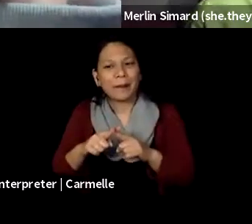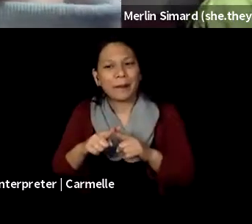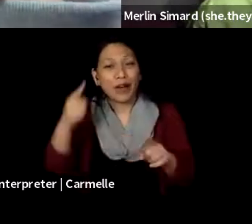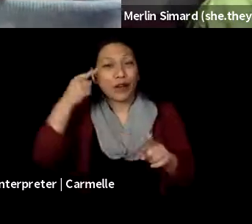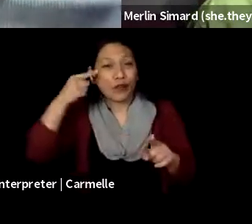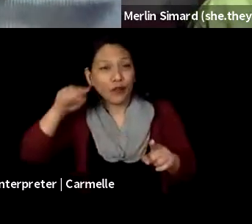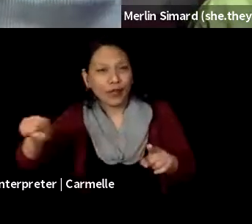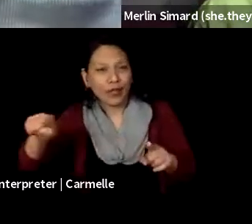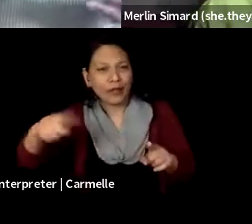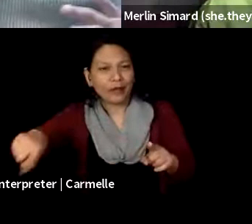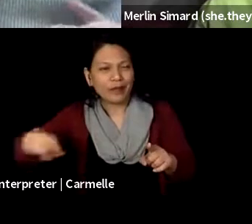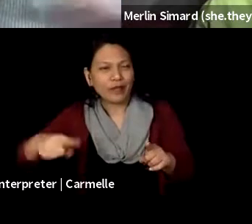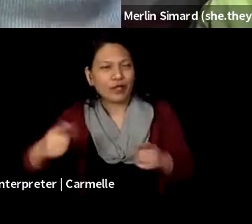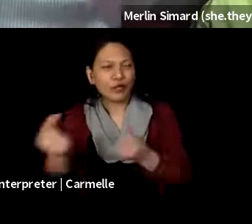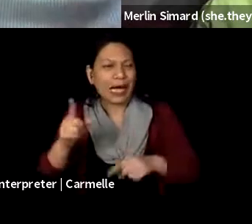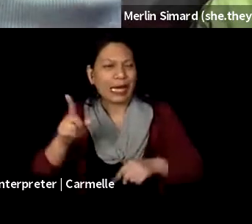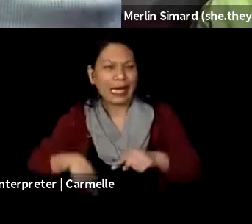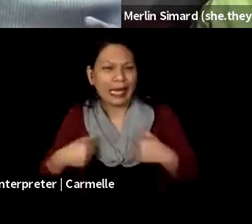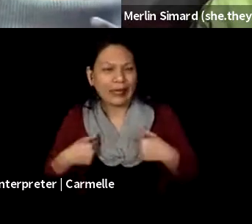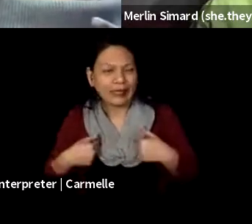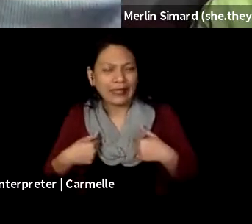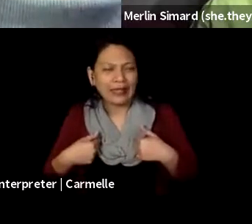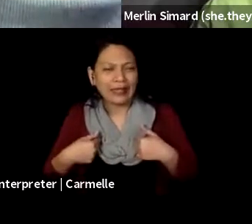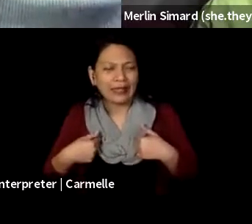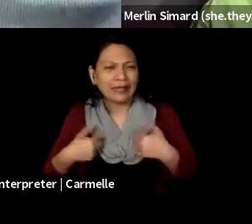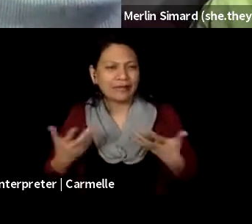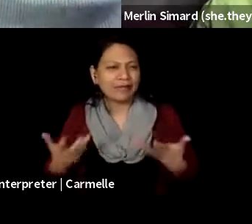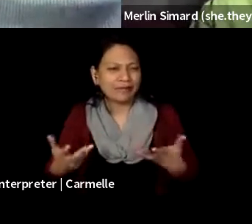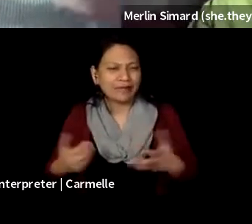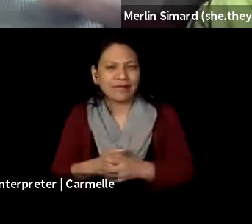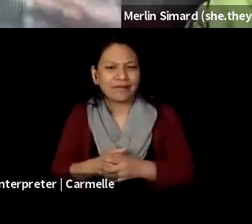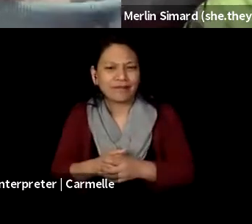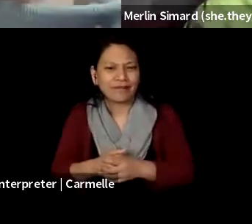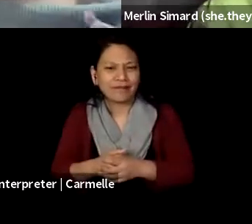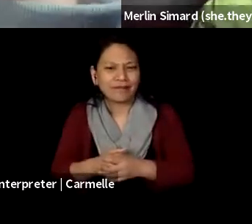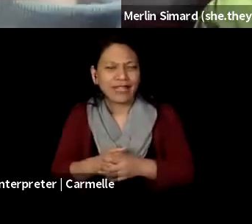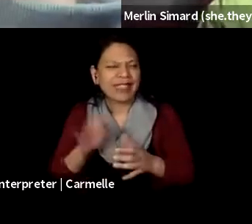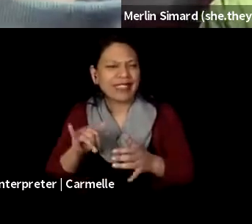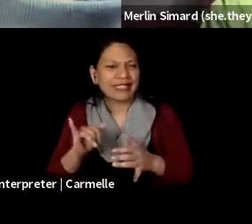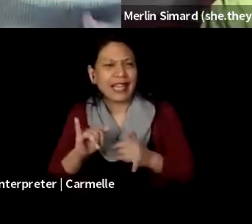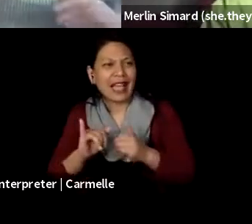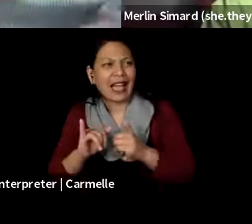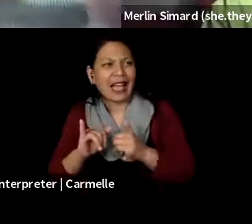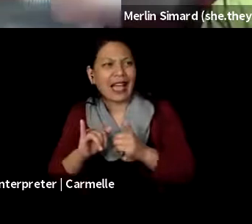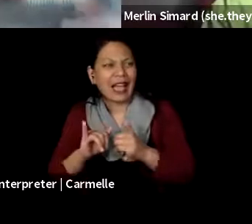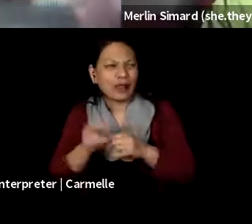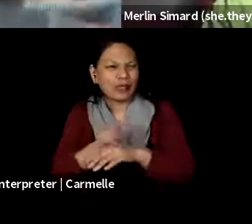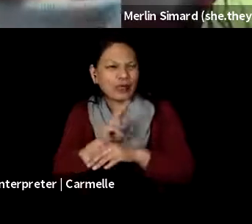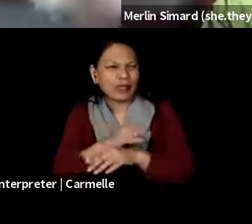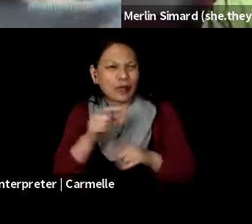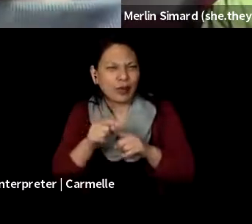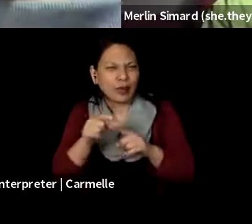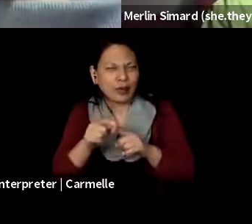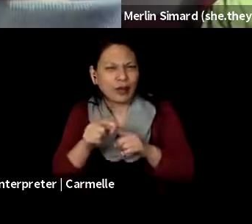for somebody, right? Like, that's sort of how I think, how I engage with that word. And it's